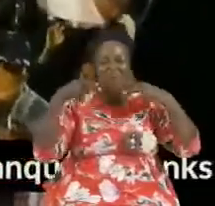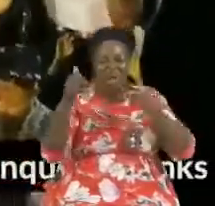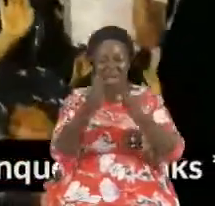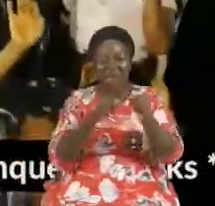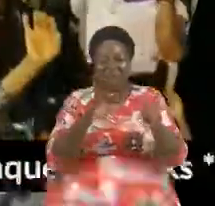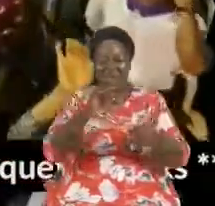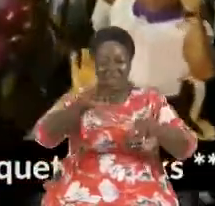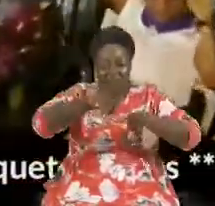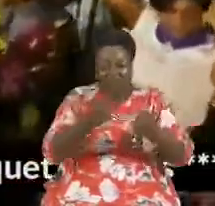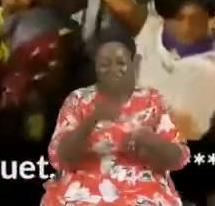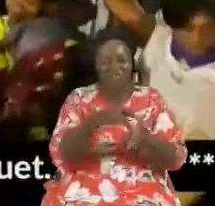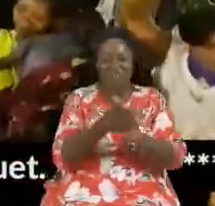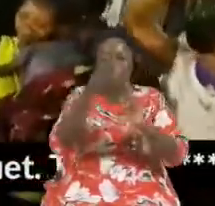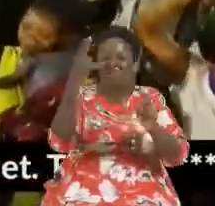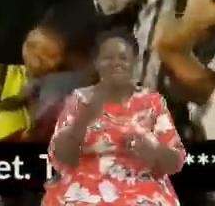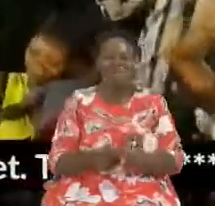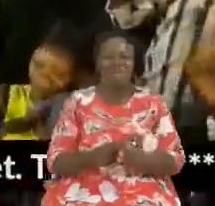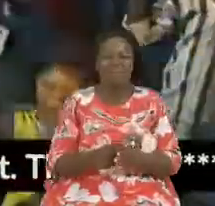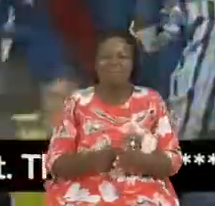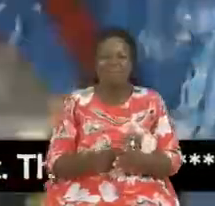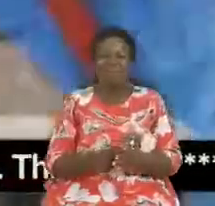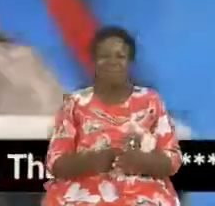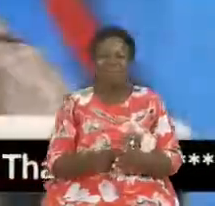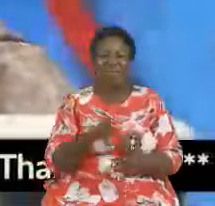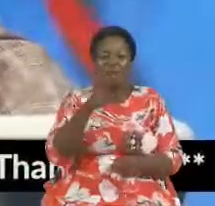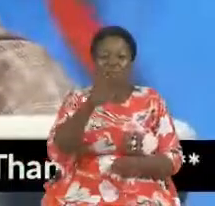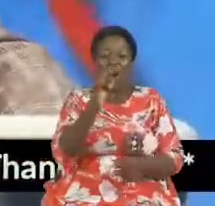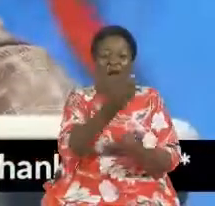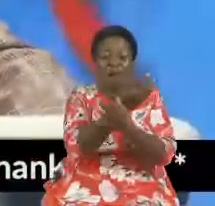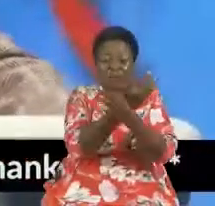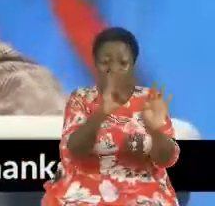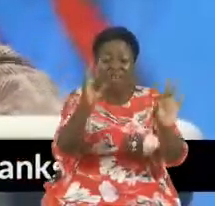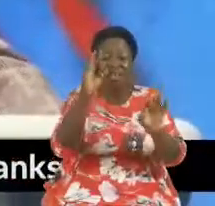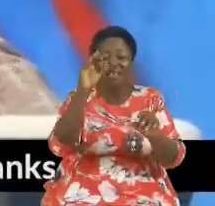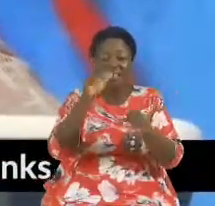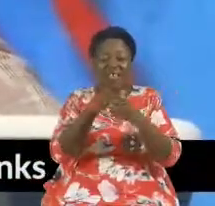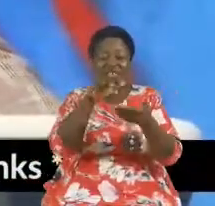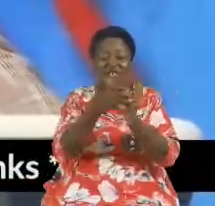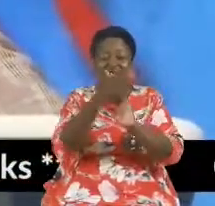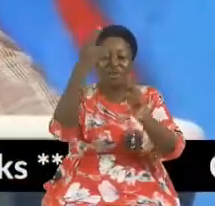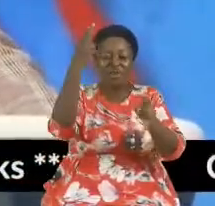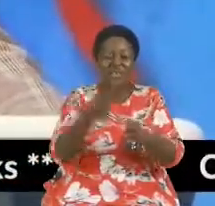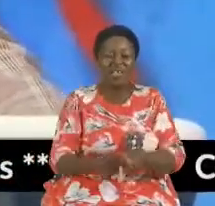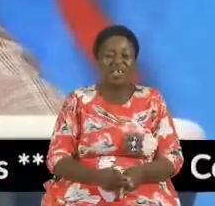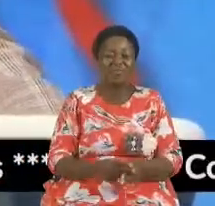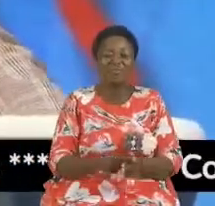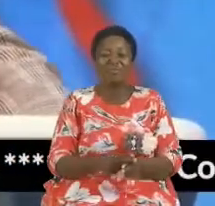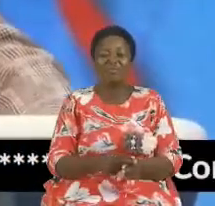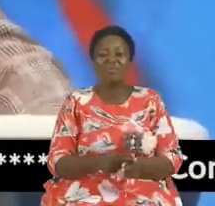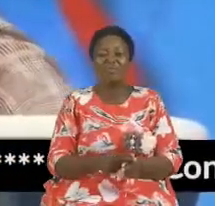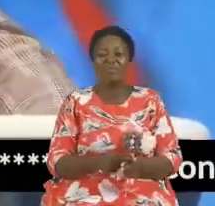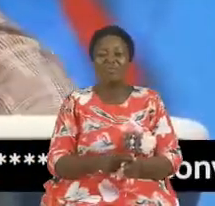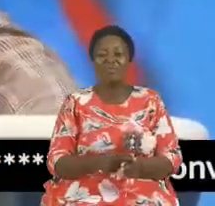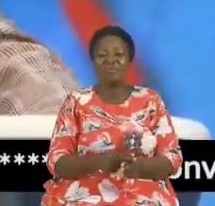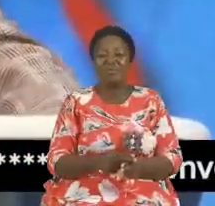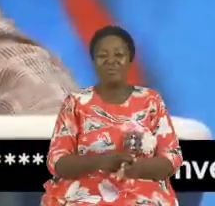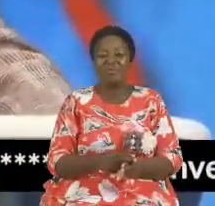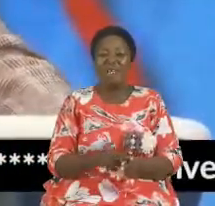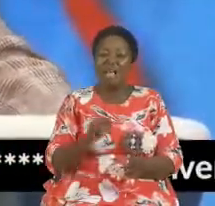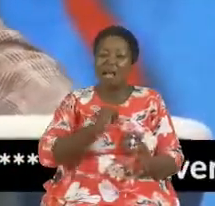Spirit of affliction, attack any yoke, everything is broken. You are free